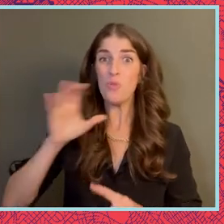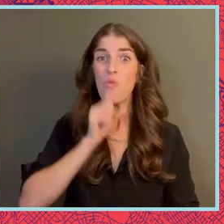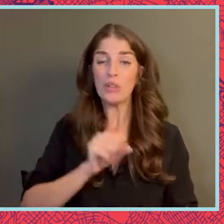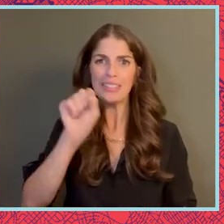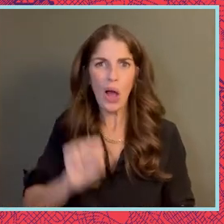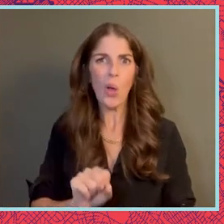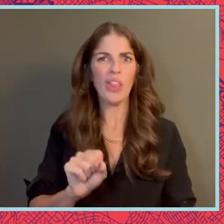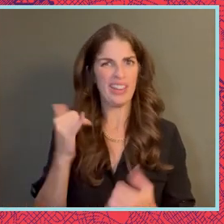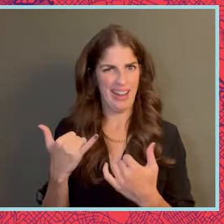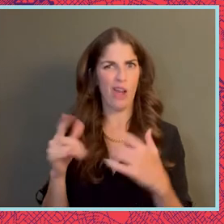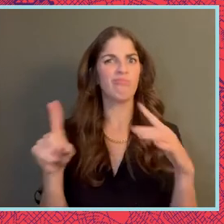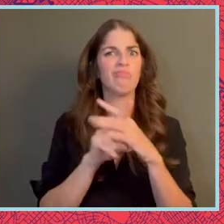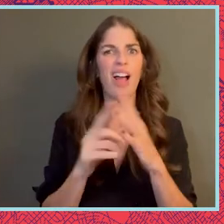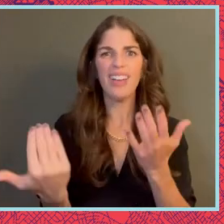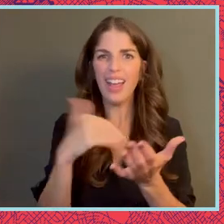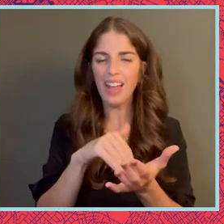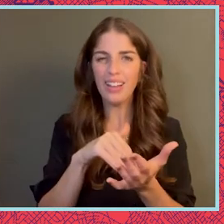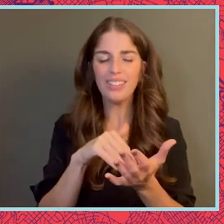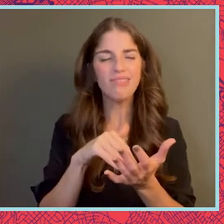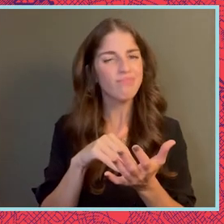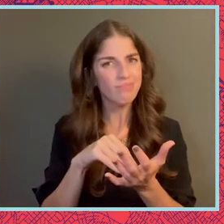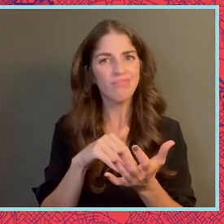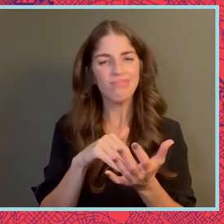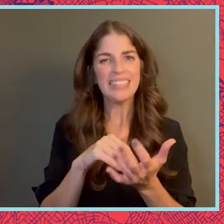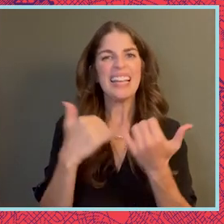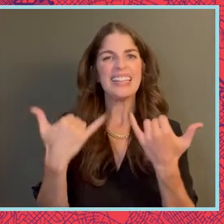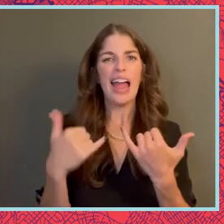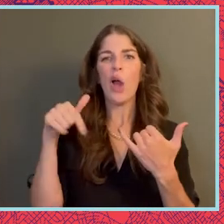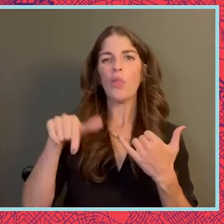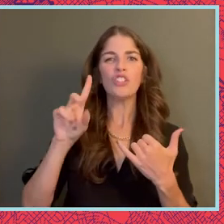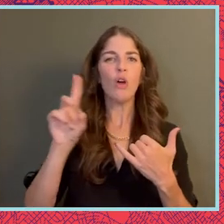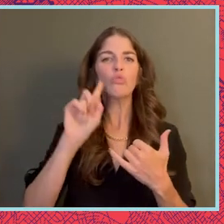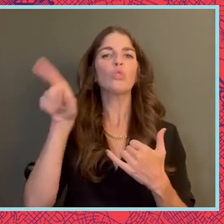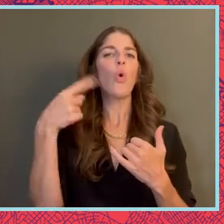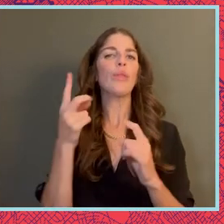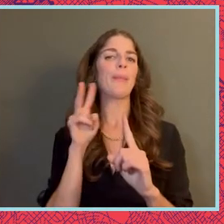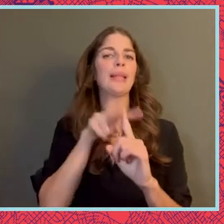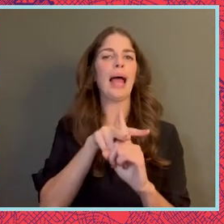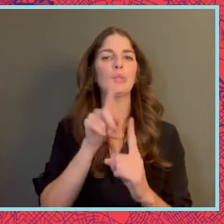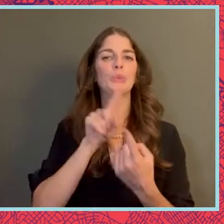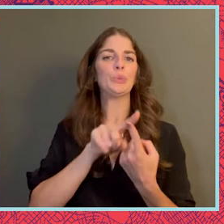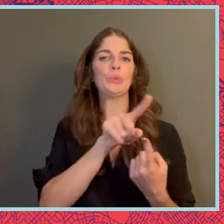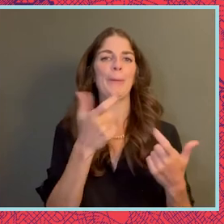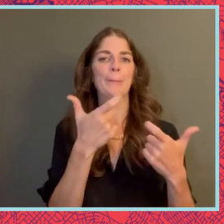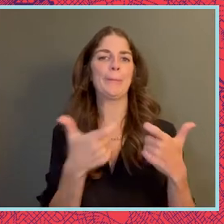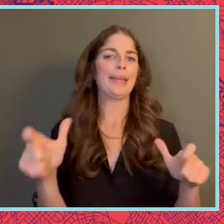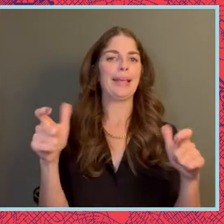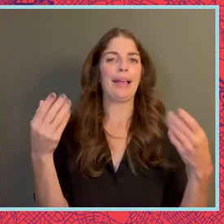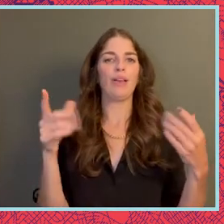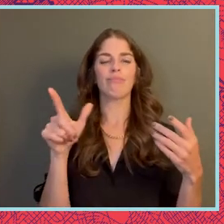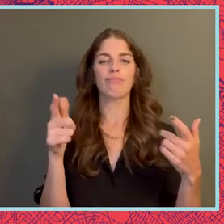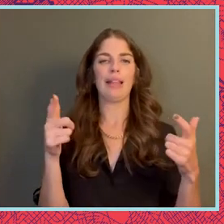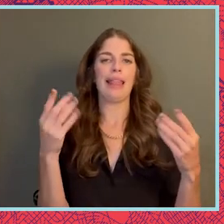like a democracy only for big landowners and